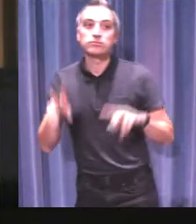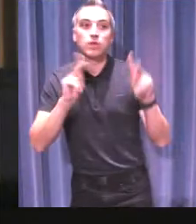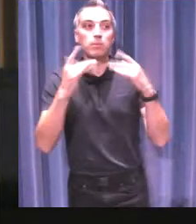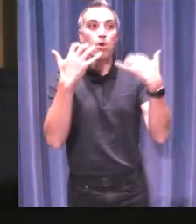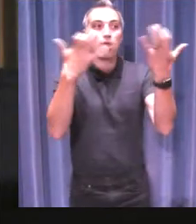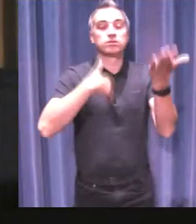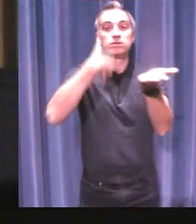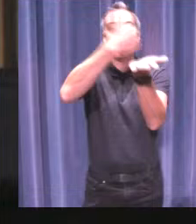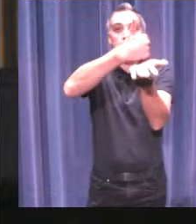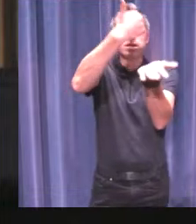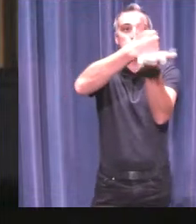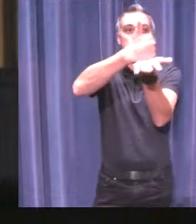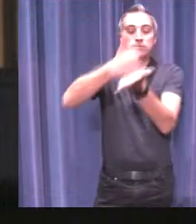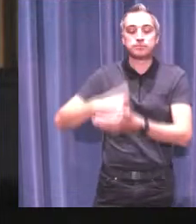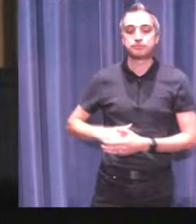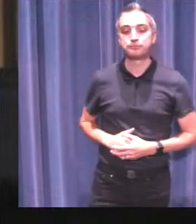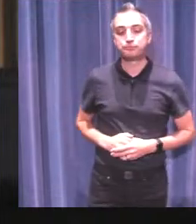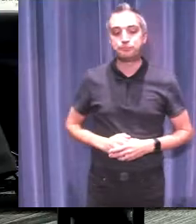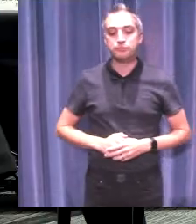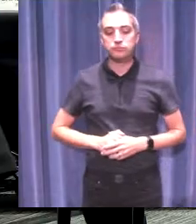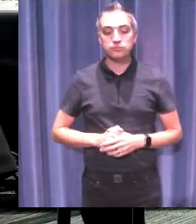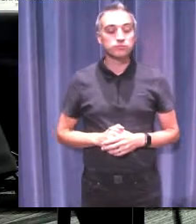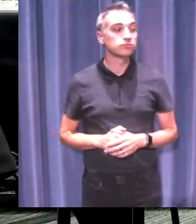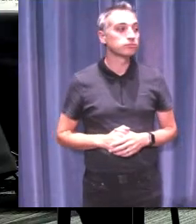Mr. Reyes, you had your,